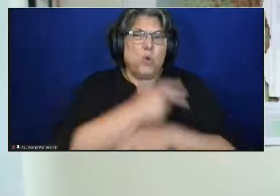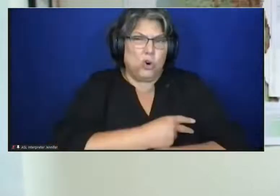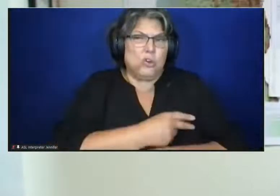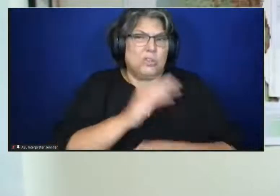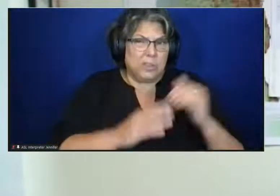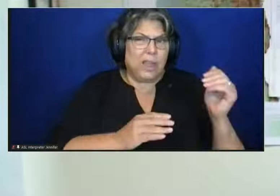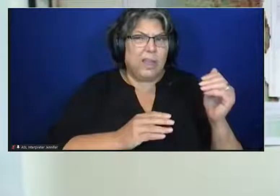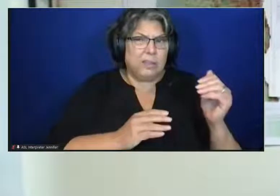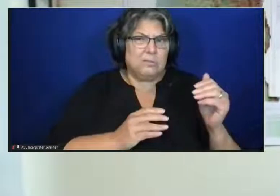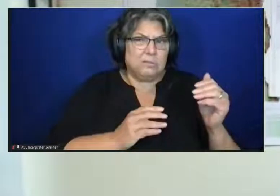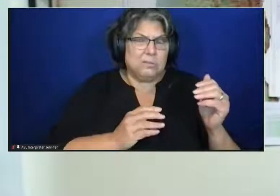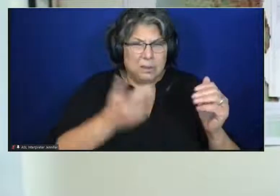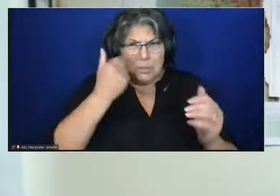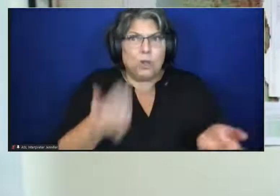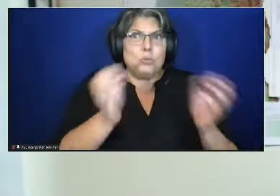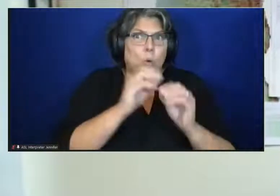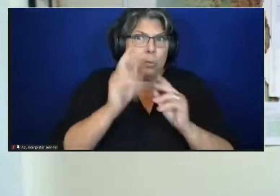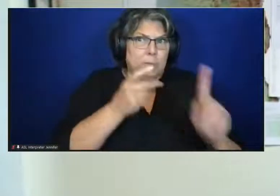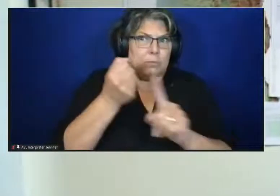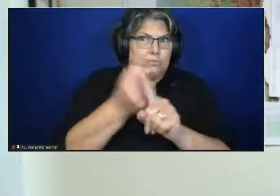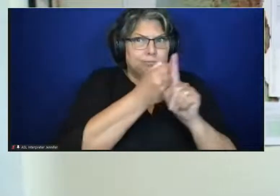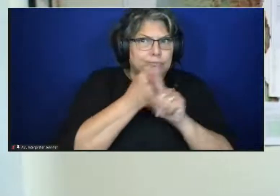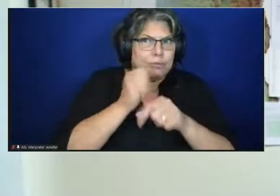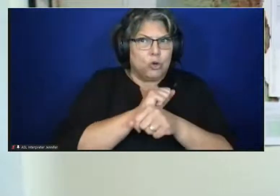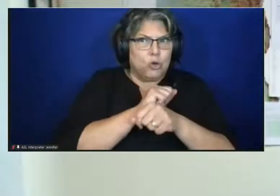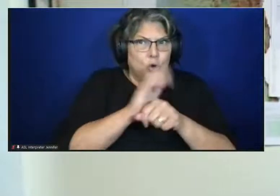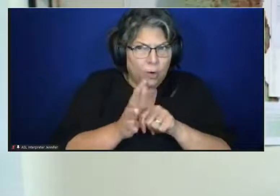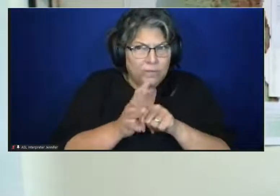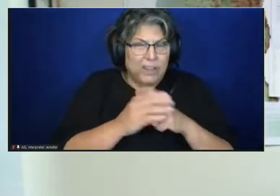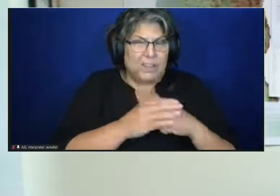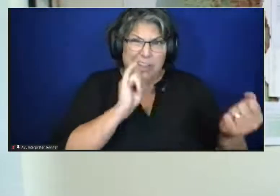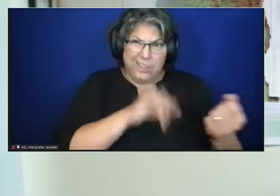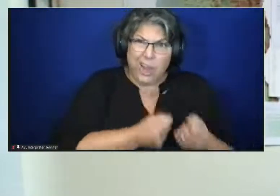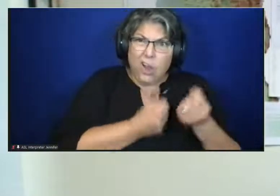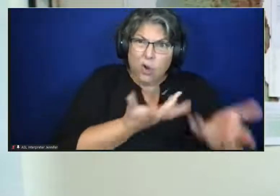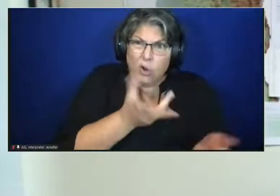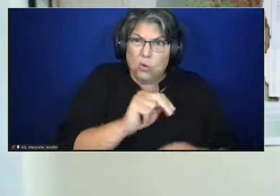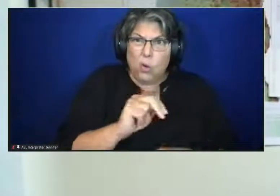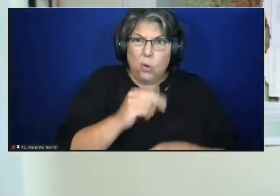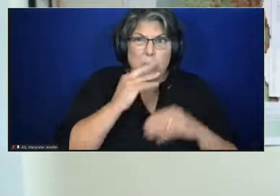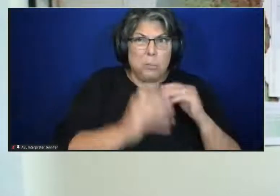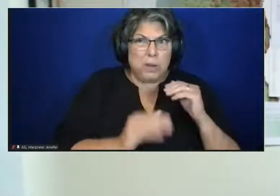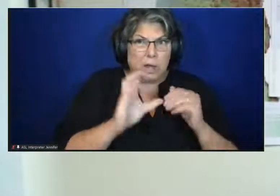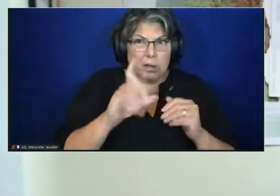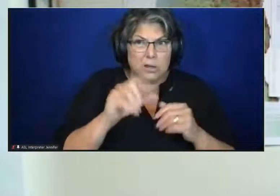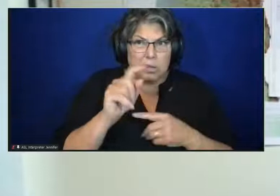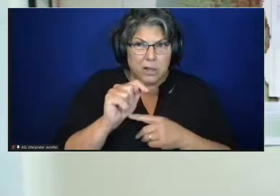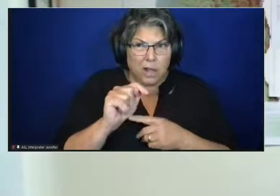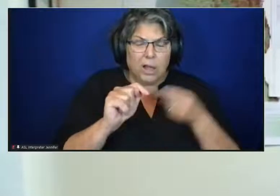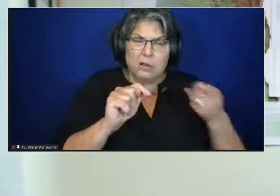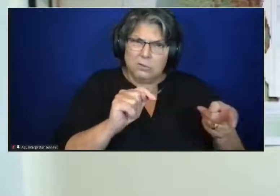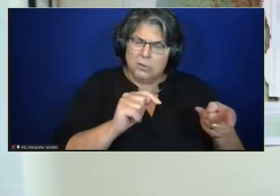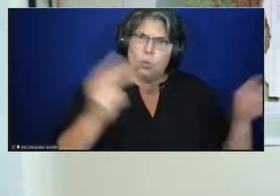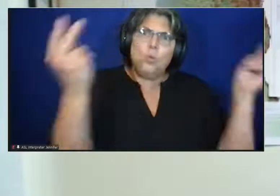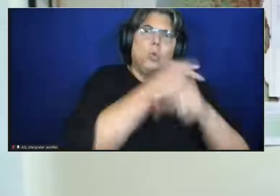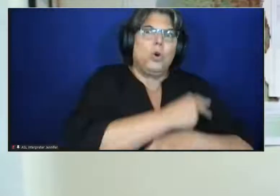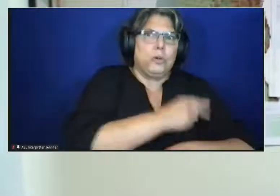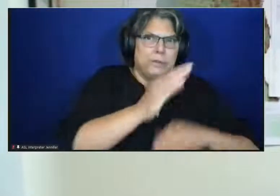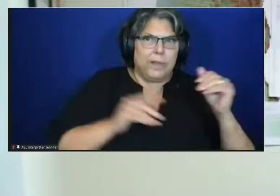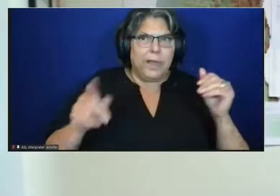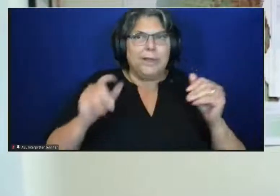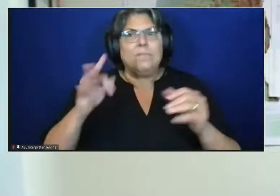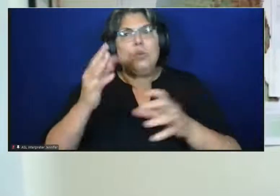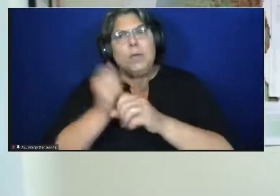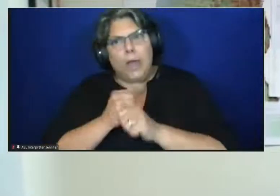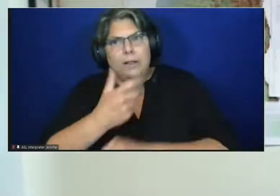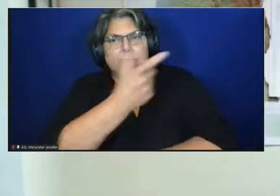getting more COVID, and the blood clots that happen with COVID far exceed the blood clots that happen with the